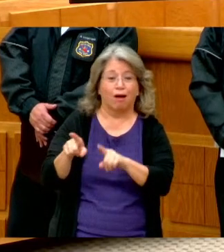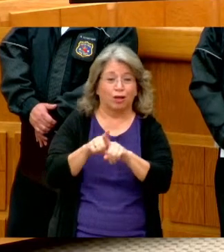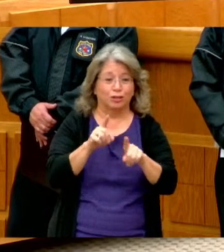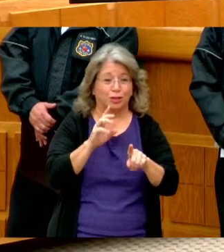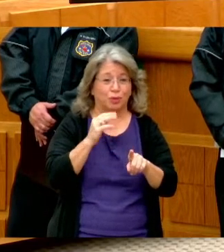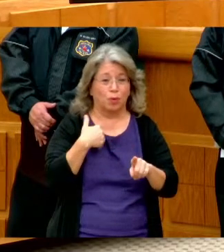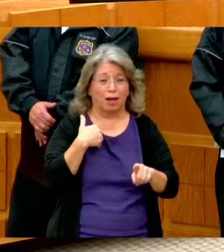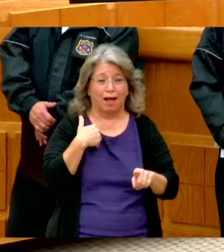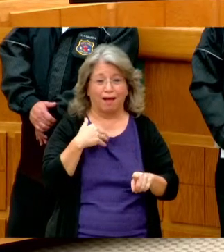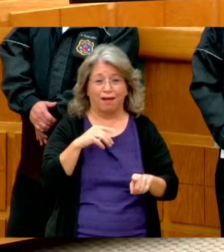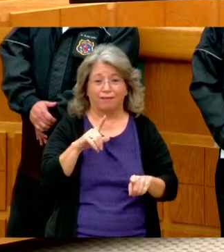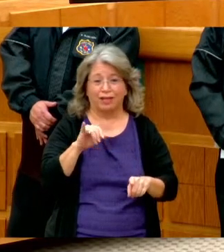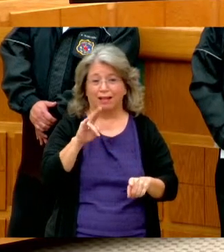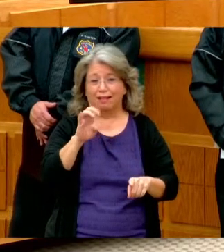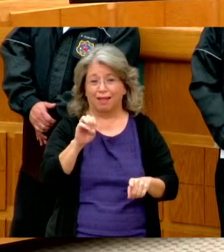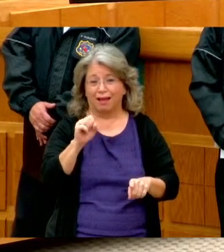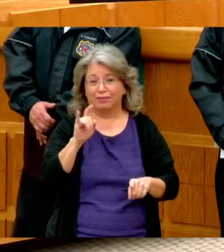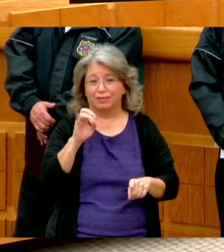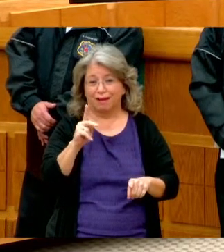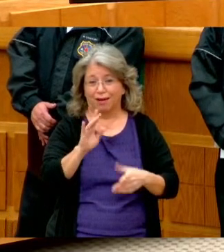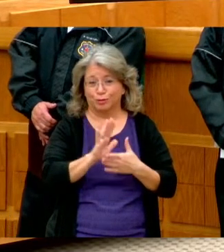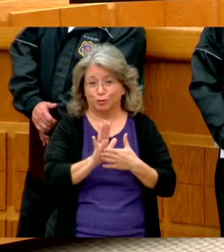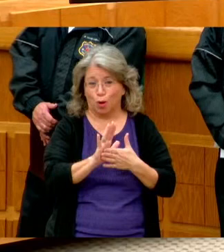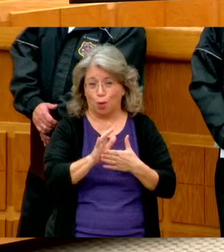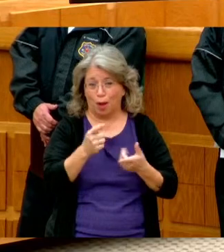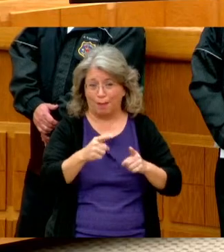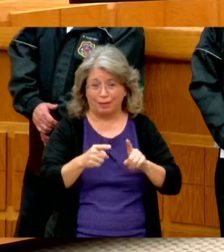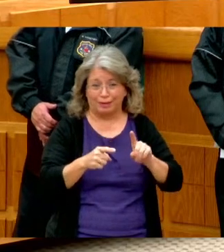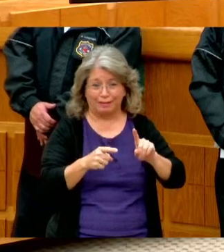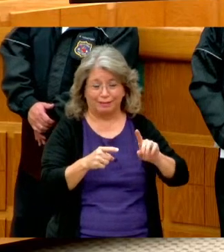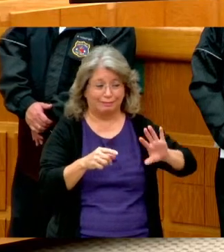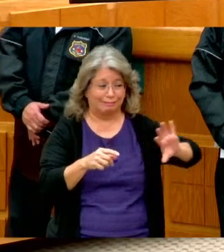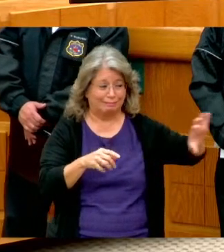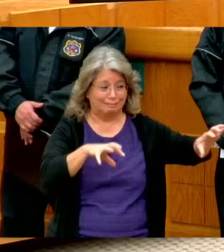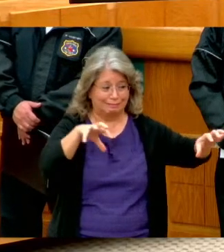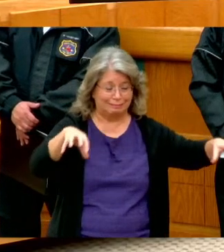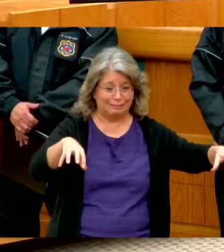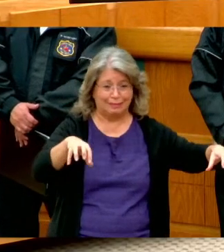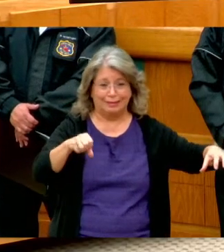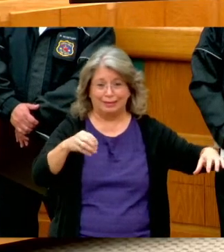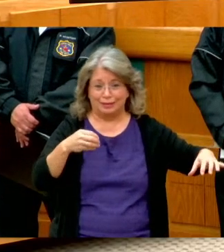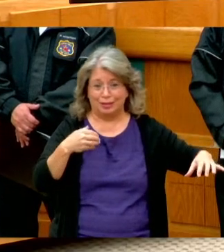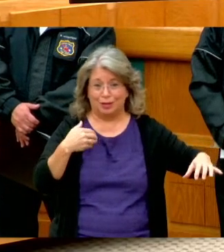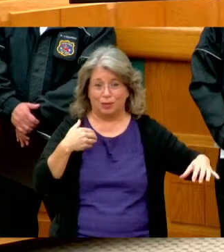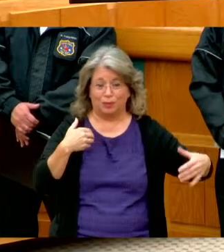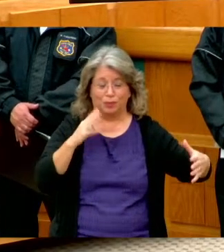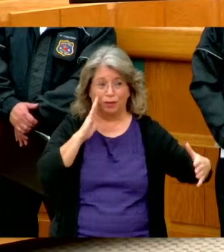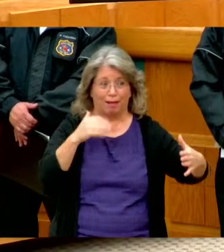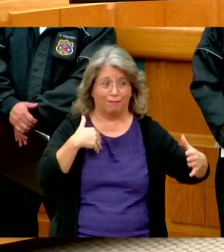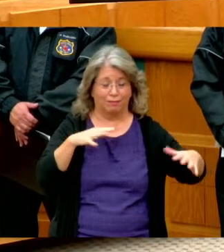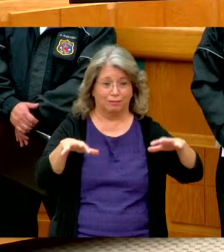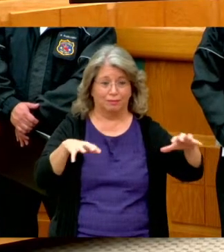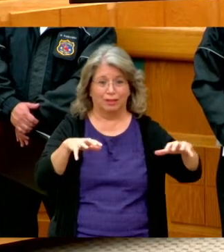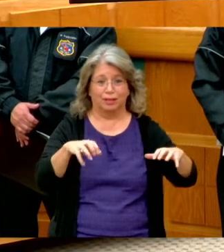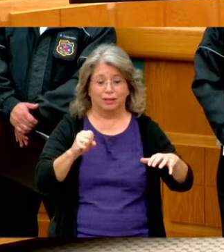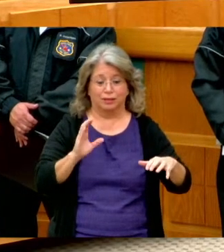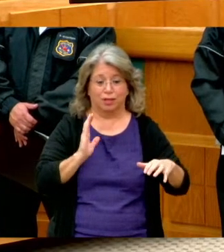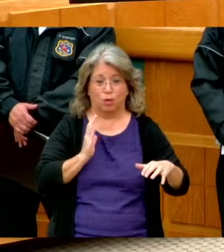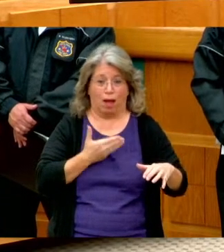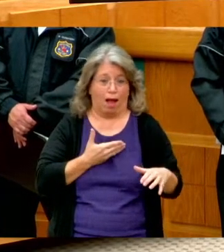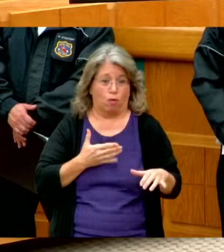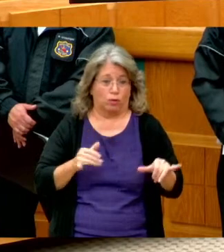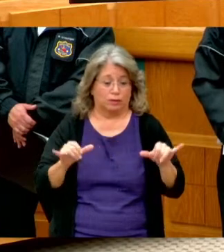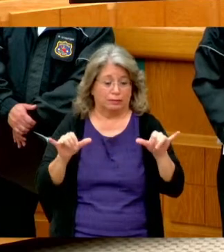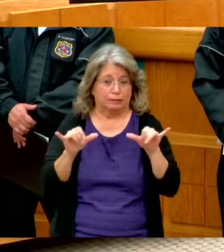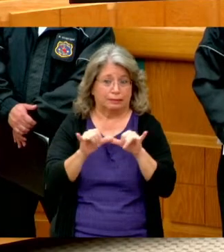going on. So we're working kind of with a dual system here. And so the size, the capacity,